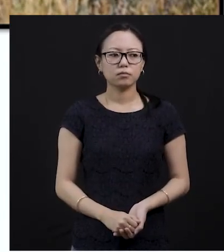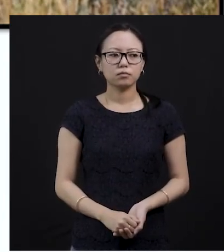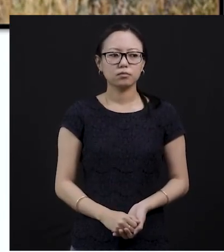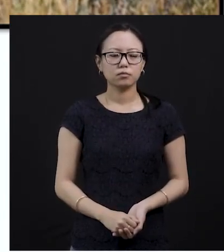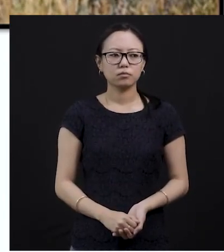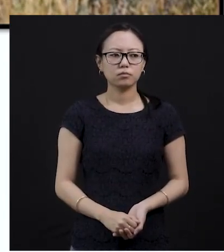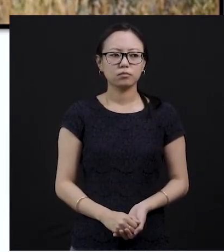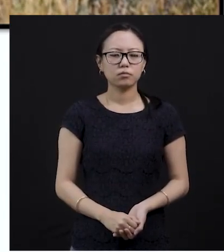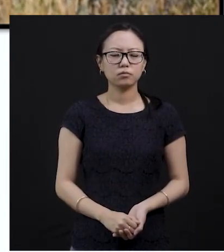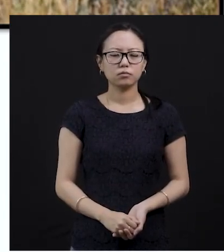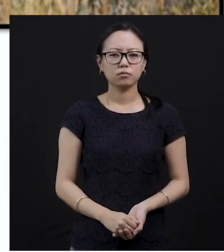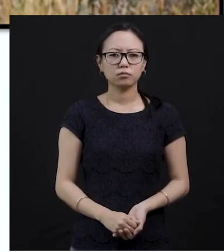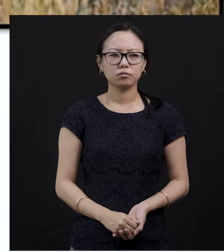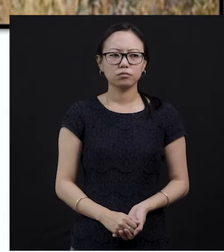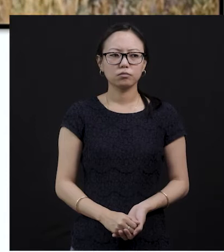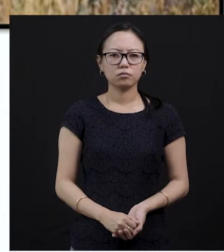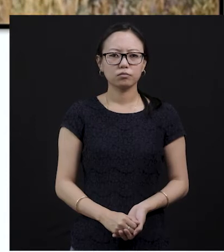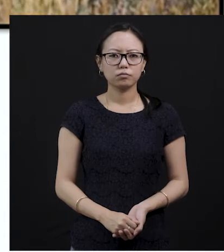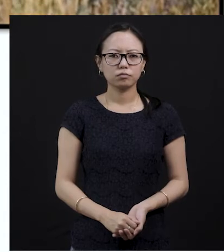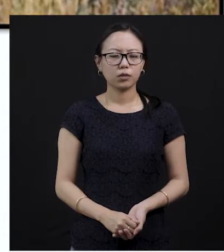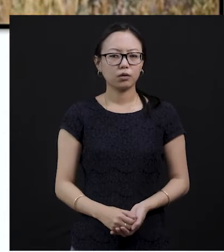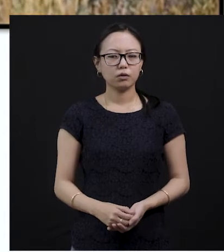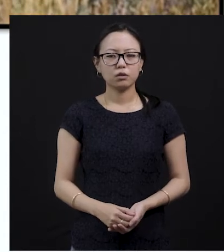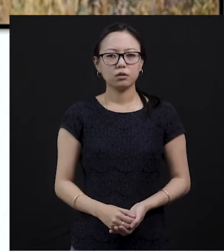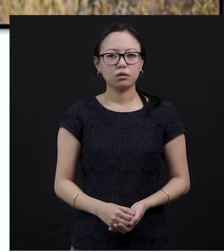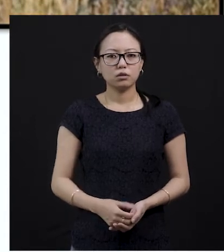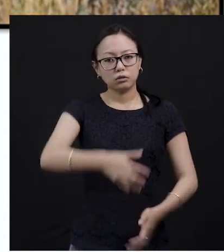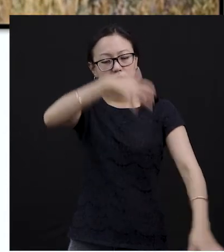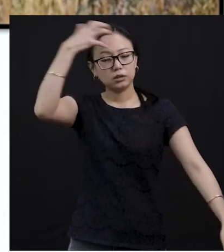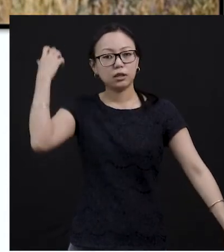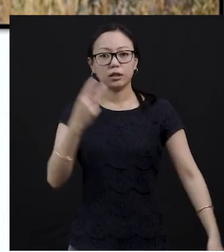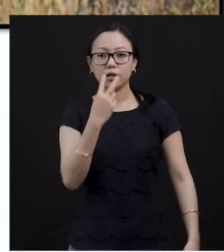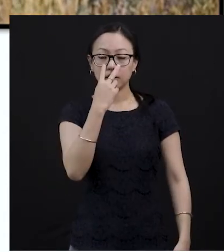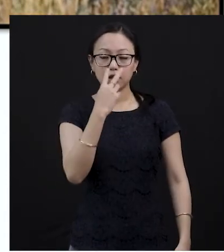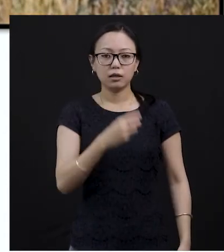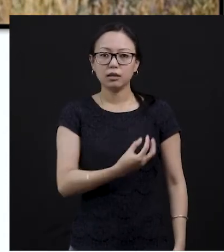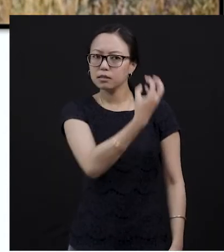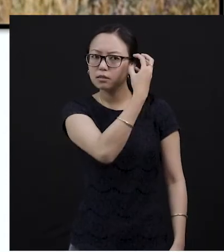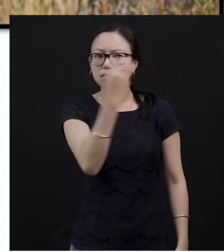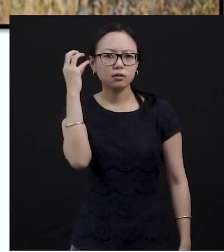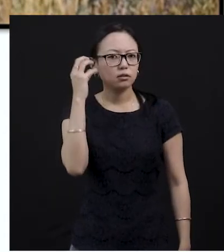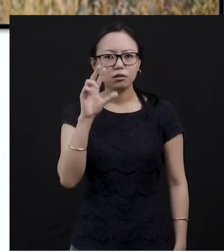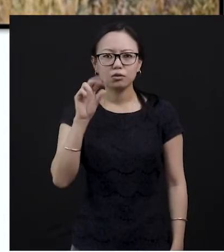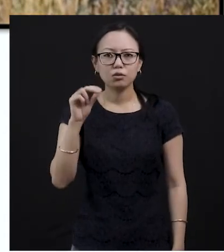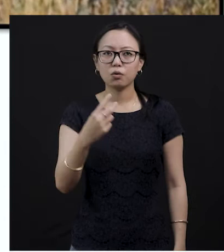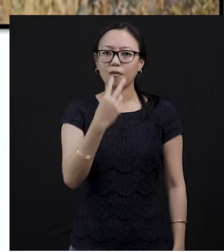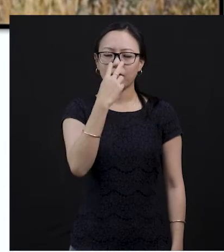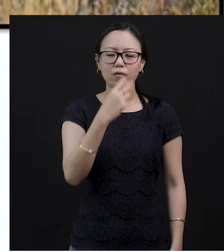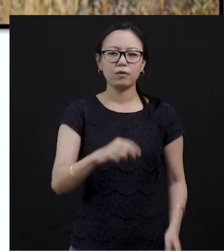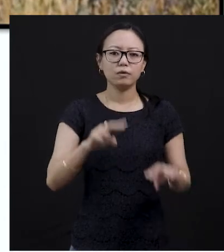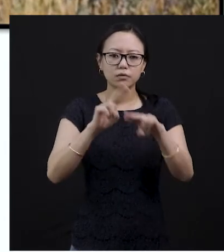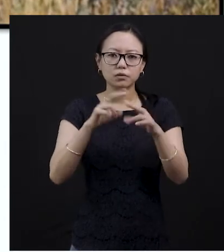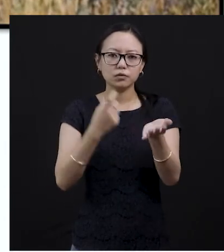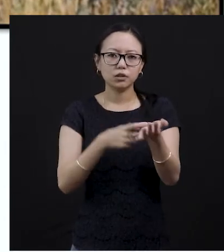Lions have eyes in front of the face to allow it to have a correct idea about the location of